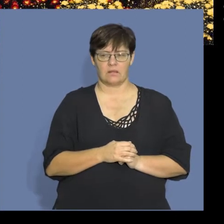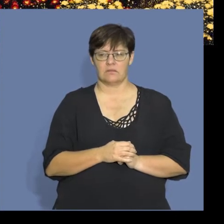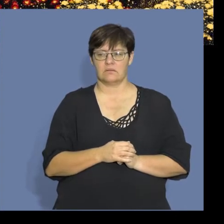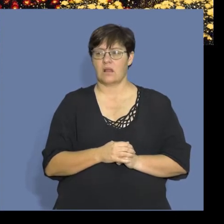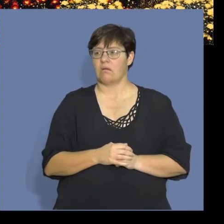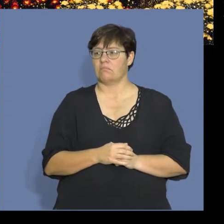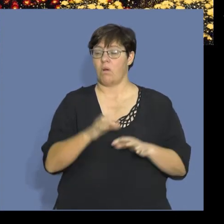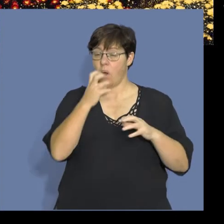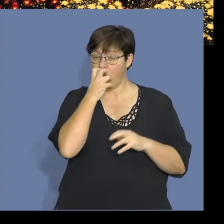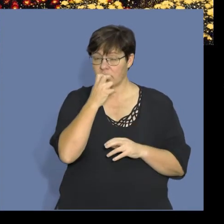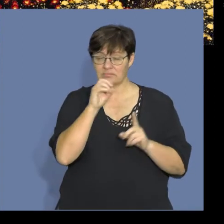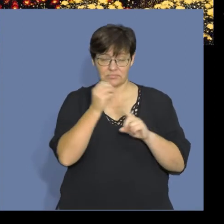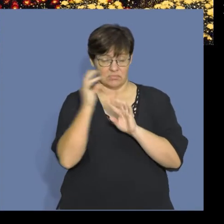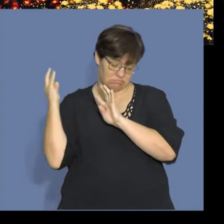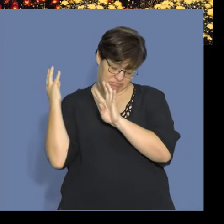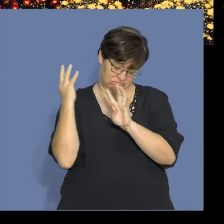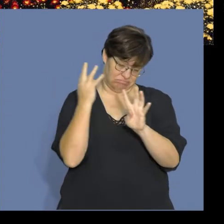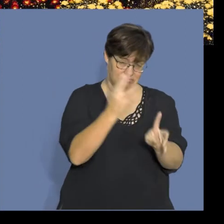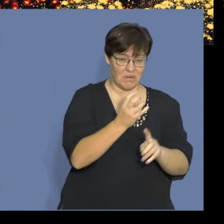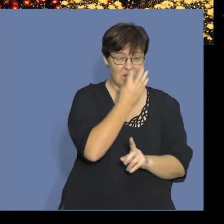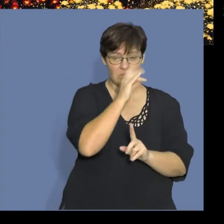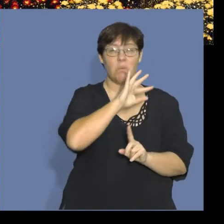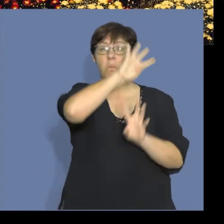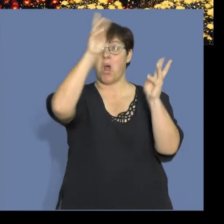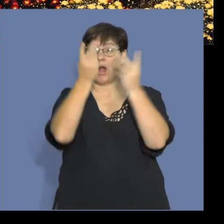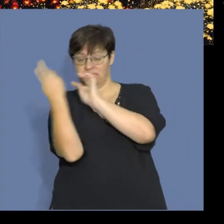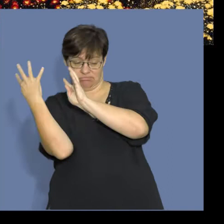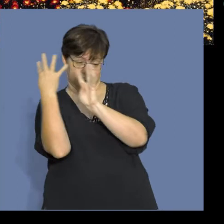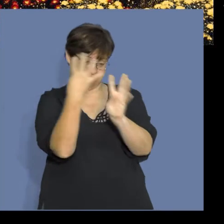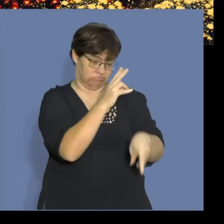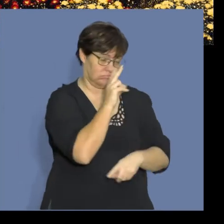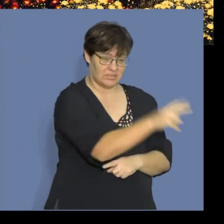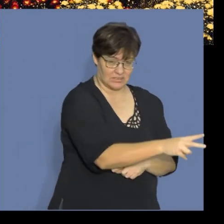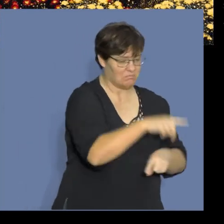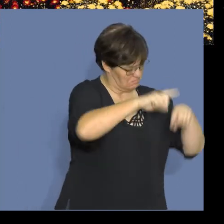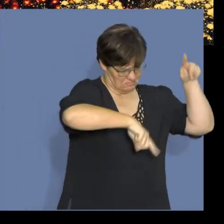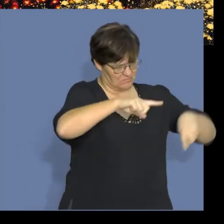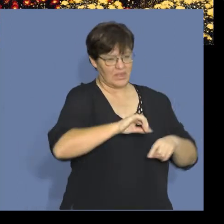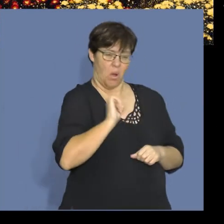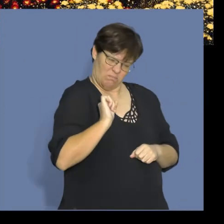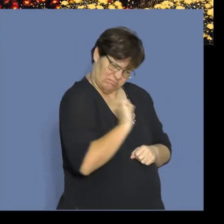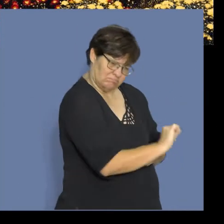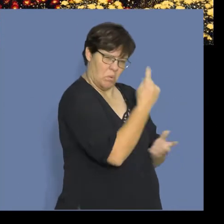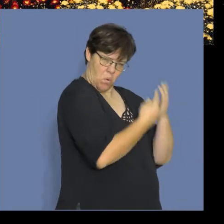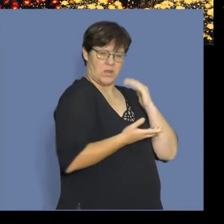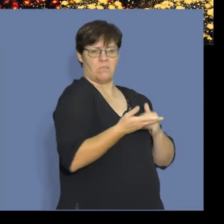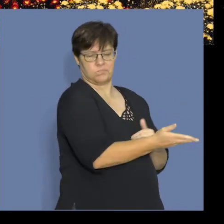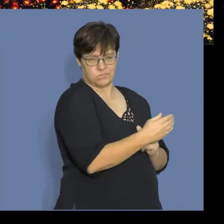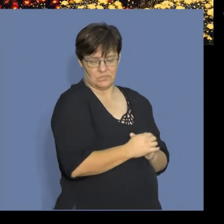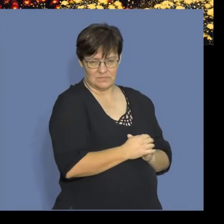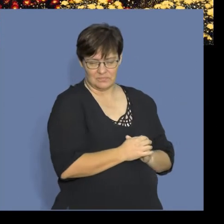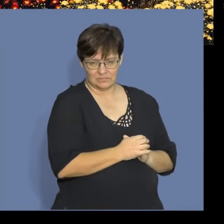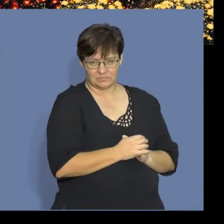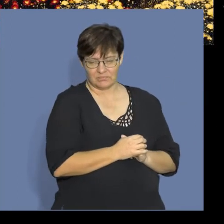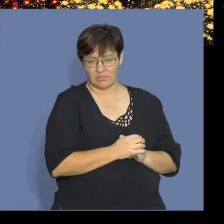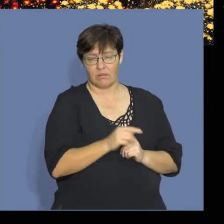a rich hotspot of the floral kingdom around the world. Lots of endemic species exclusive to this area.